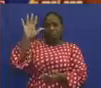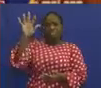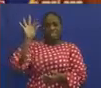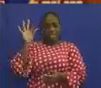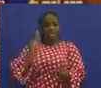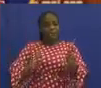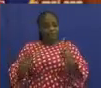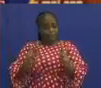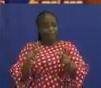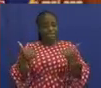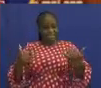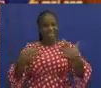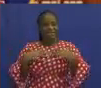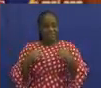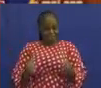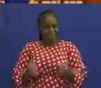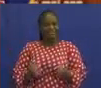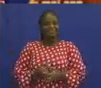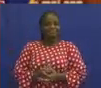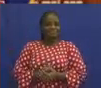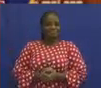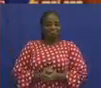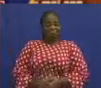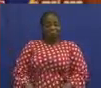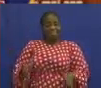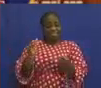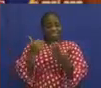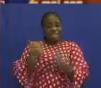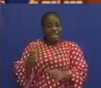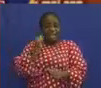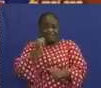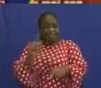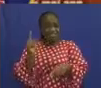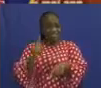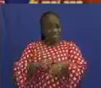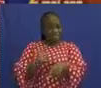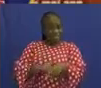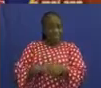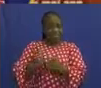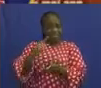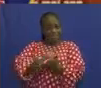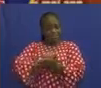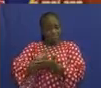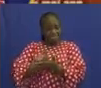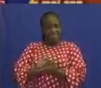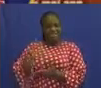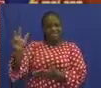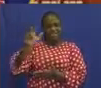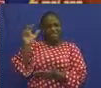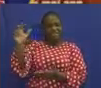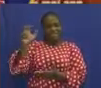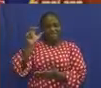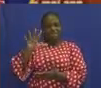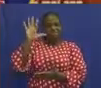96,759 persons have recovered. Our daily infection rate for the past week is 350